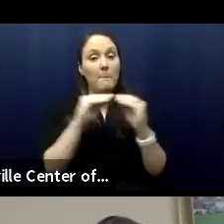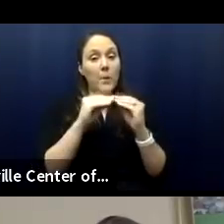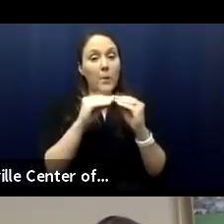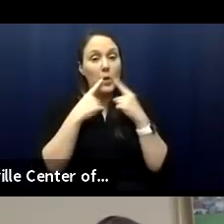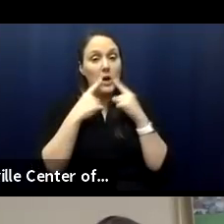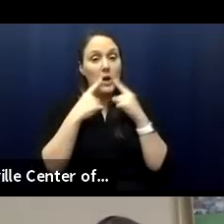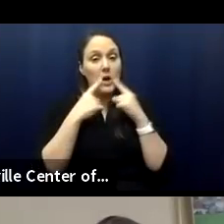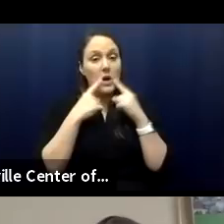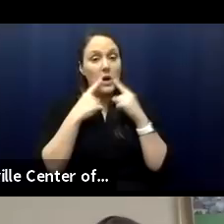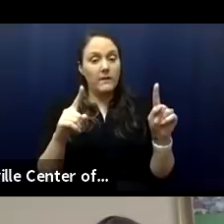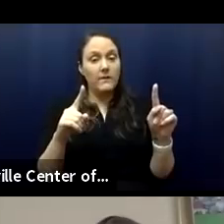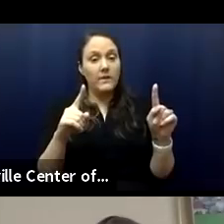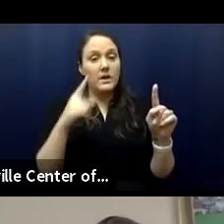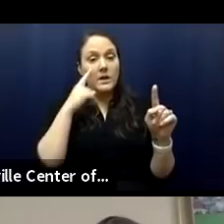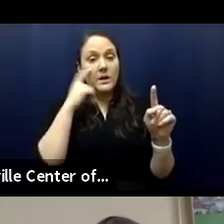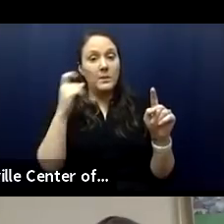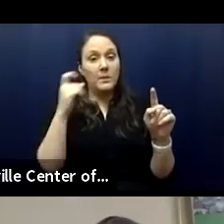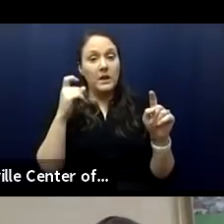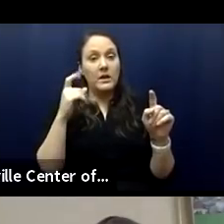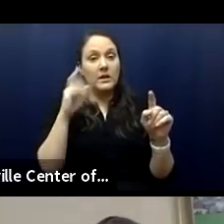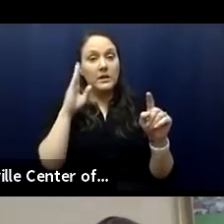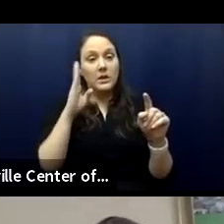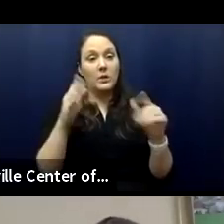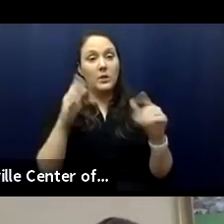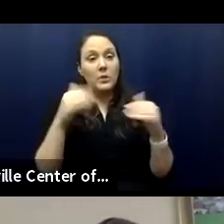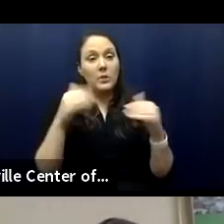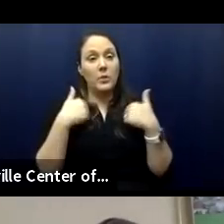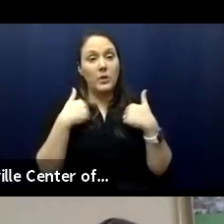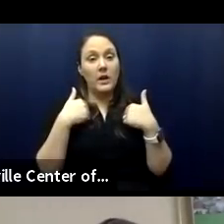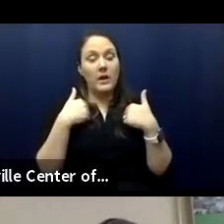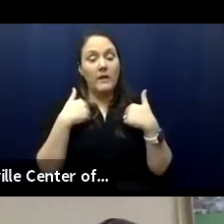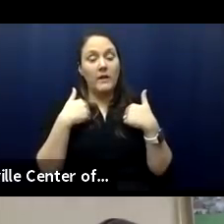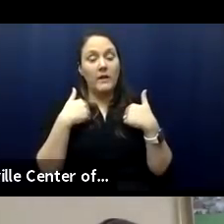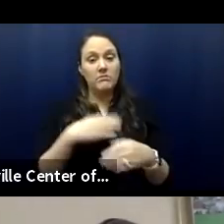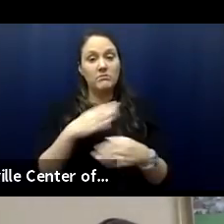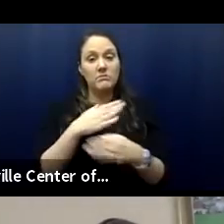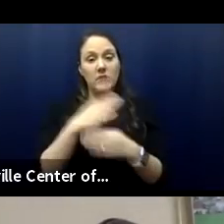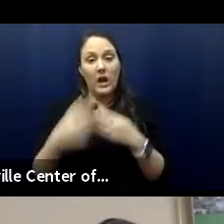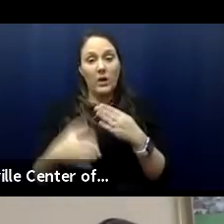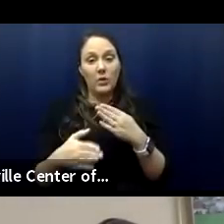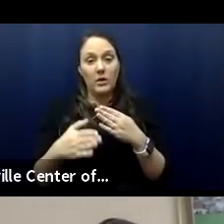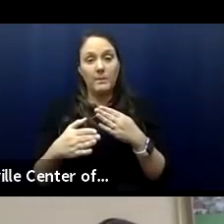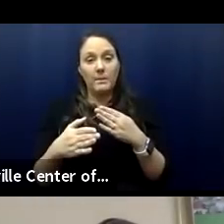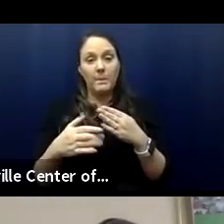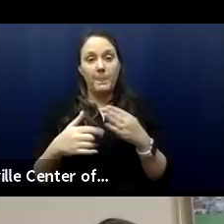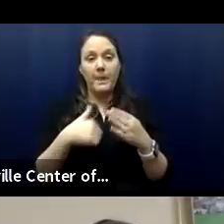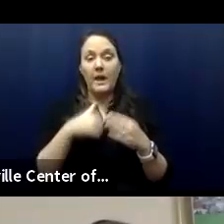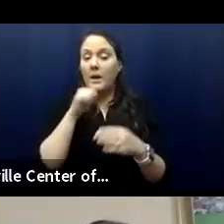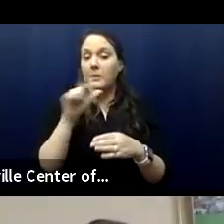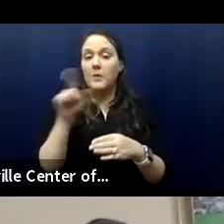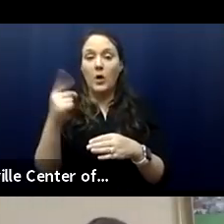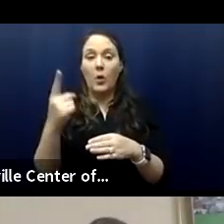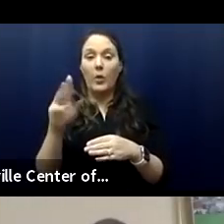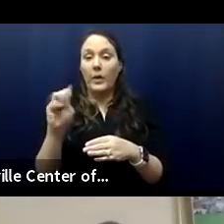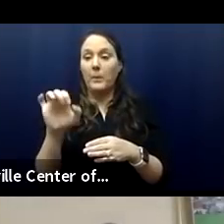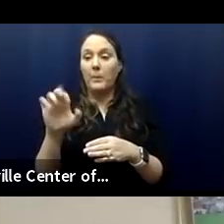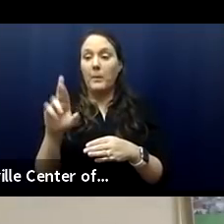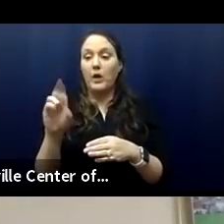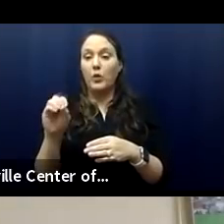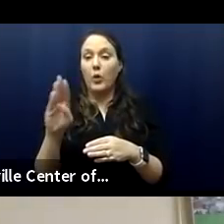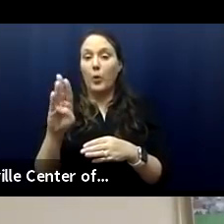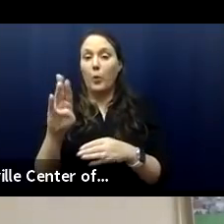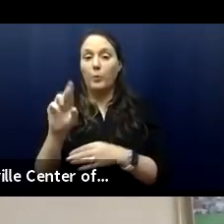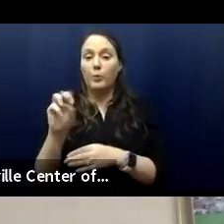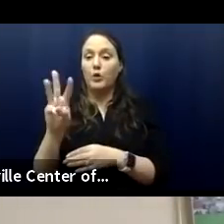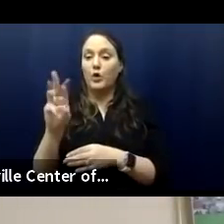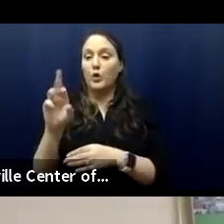because it would deliver the desired outcome, or do we really not have that sense? And I'm not just talking about microbreweries, I'm talking about